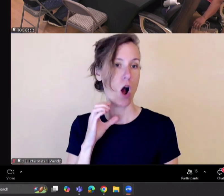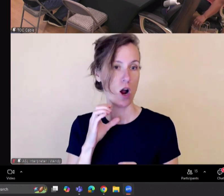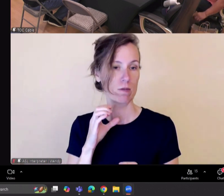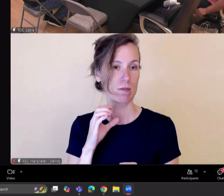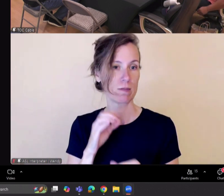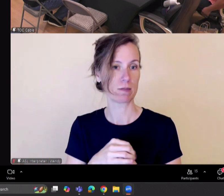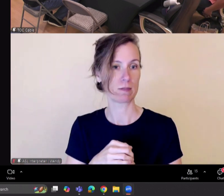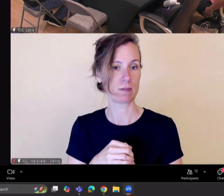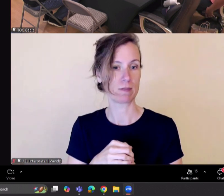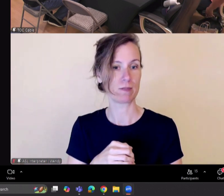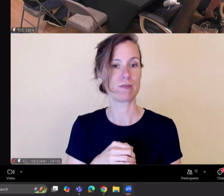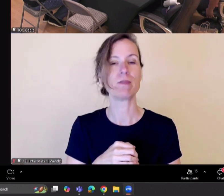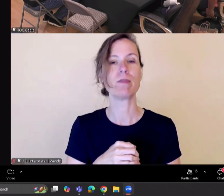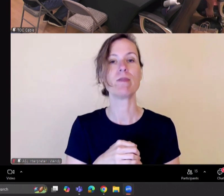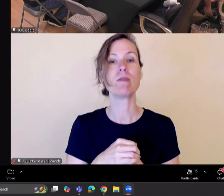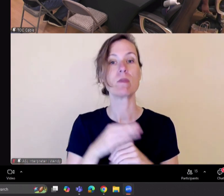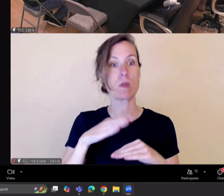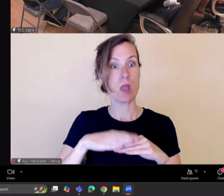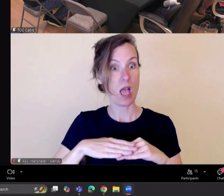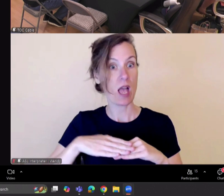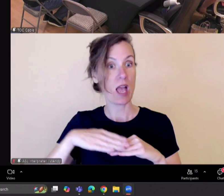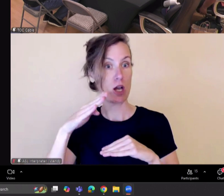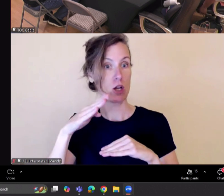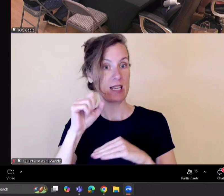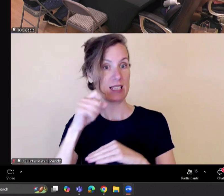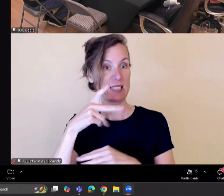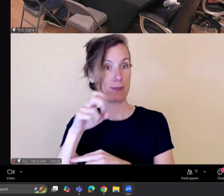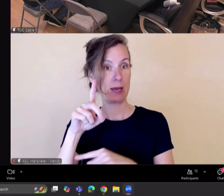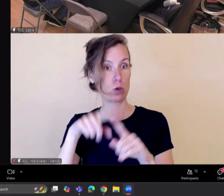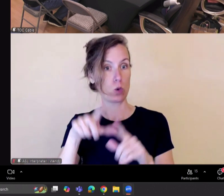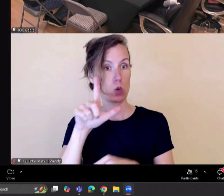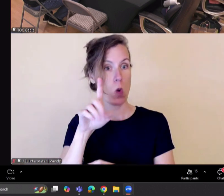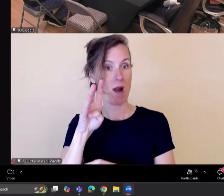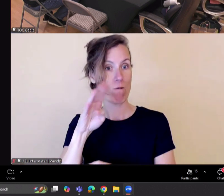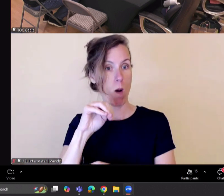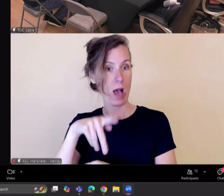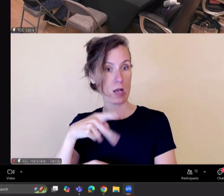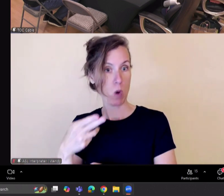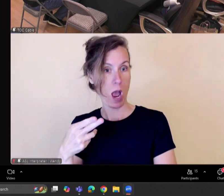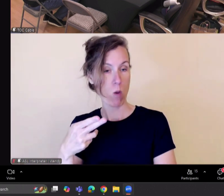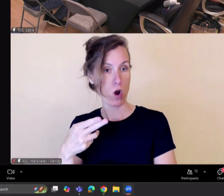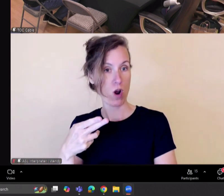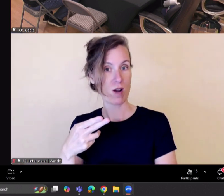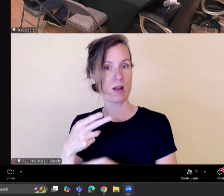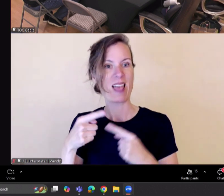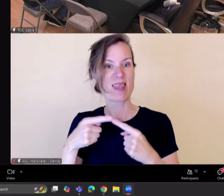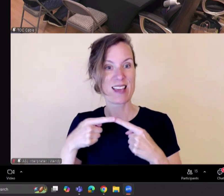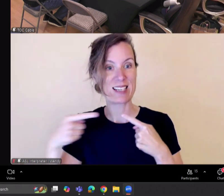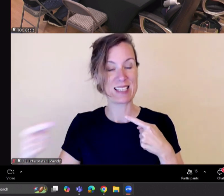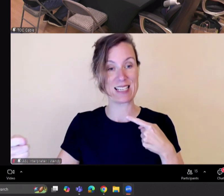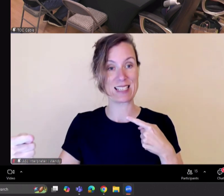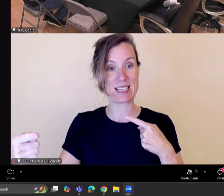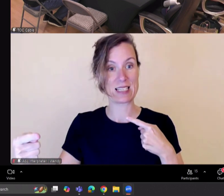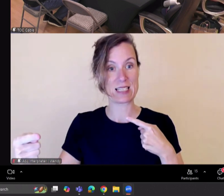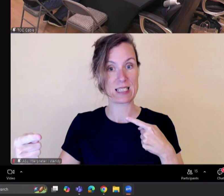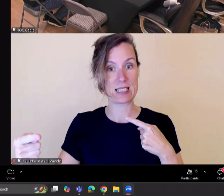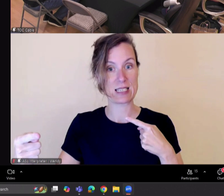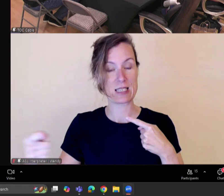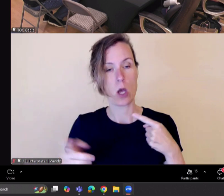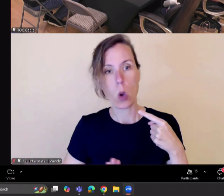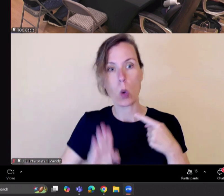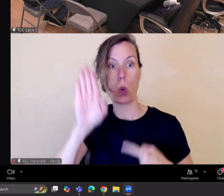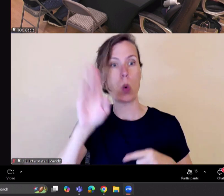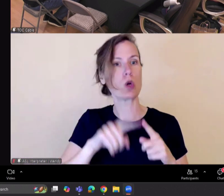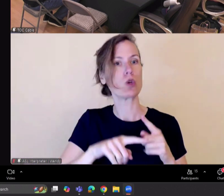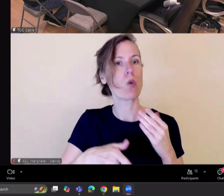Take that to 20 miles per hour, and the distance jumps up to almost 50